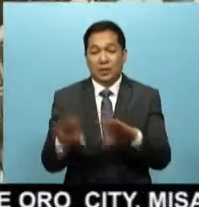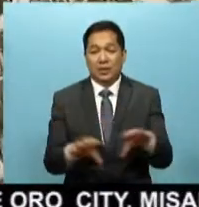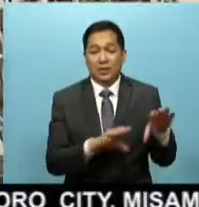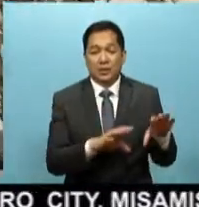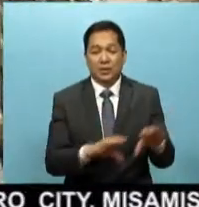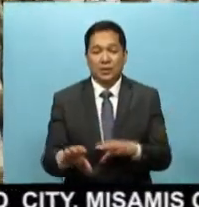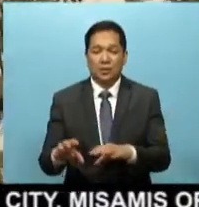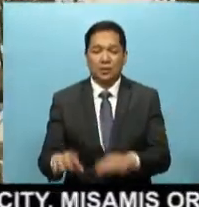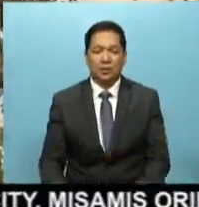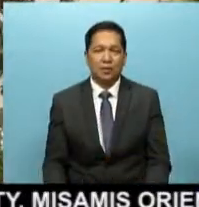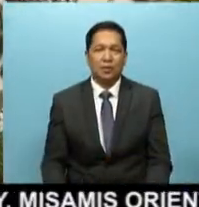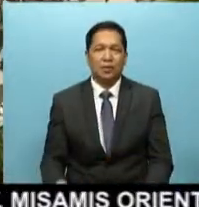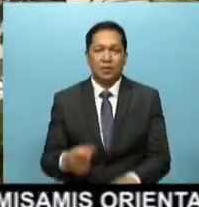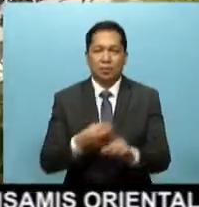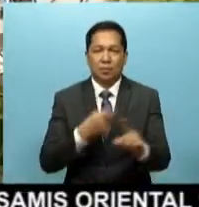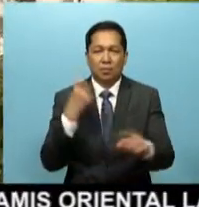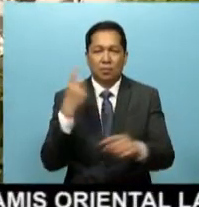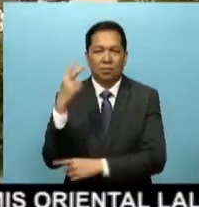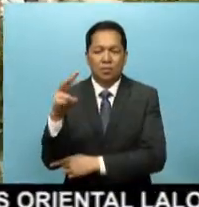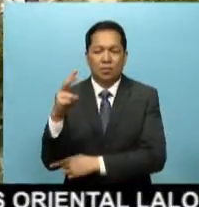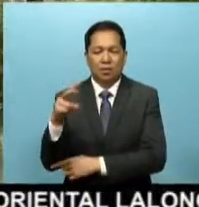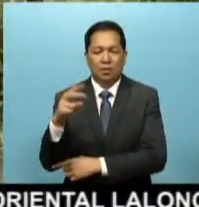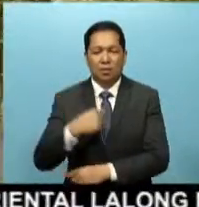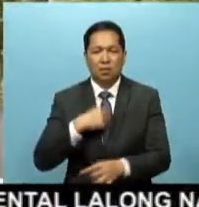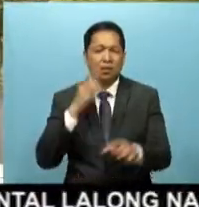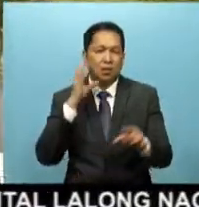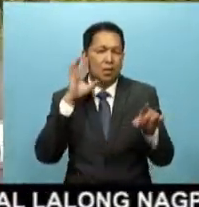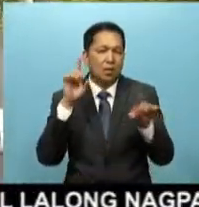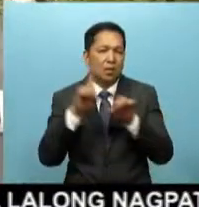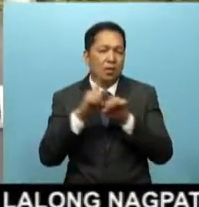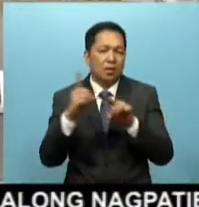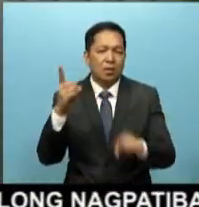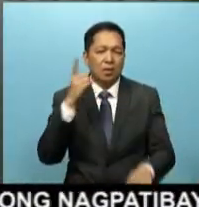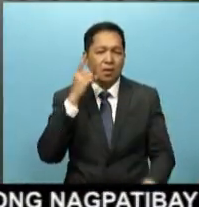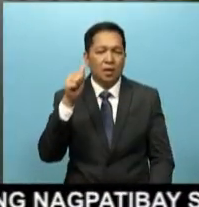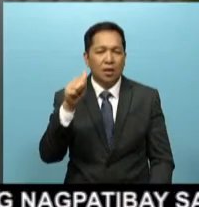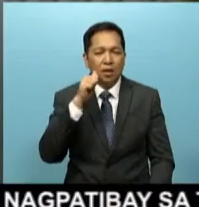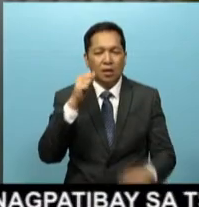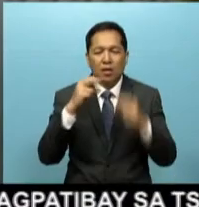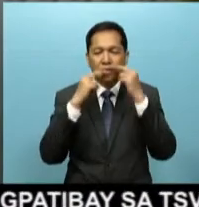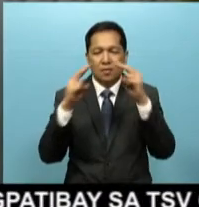Vietnam, I am Sister Danica Aquino for Iglesia Ni Cristo News Network.